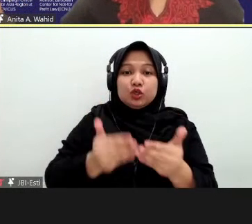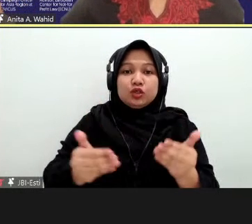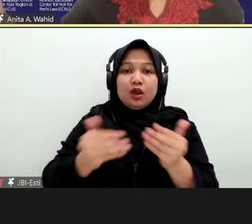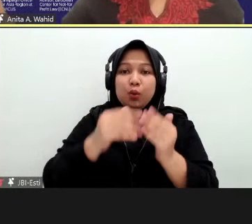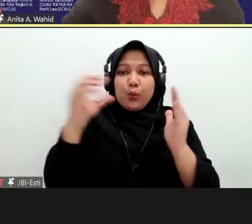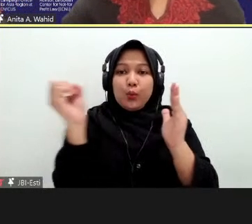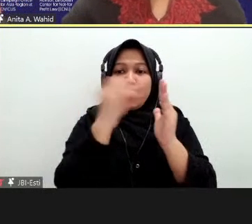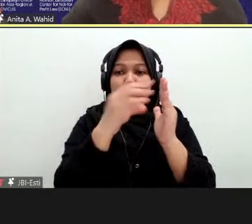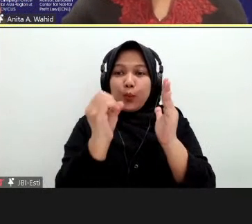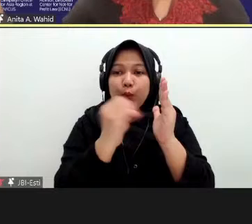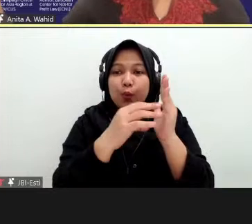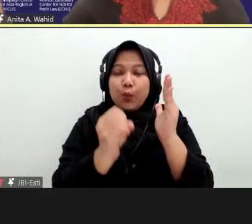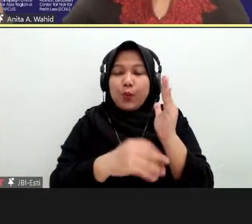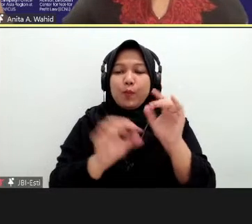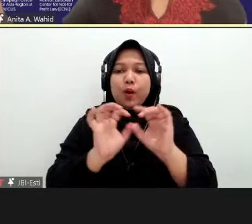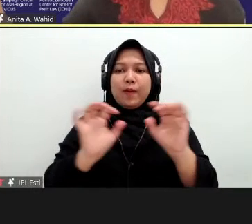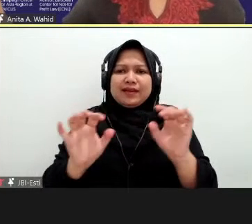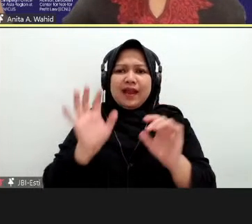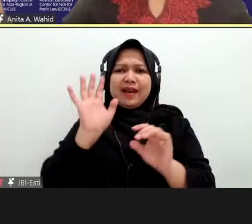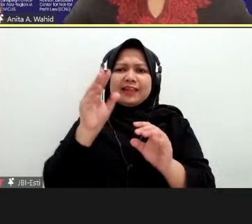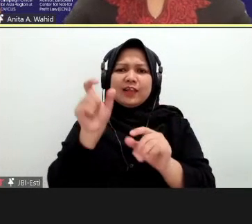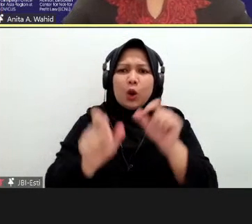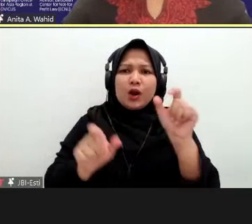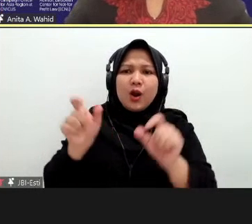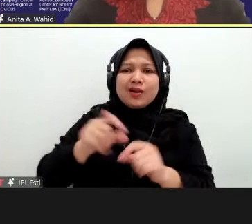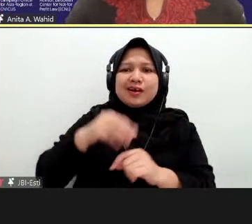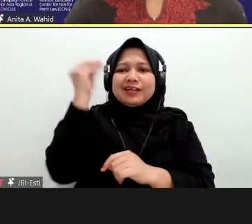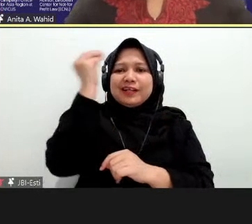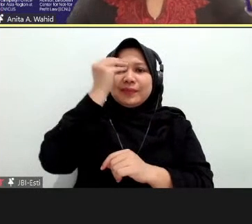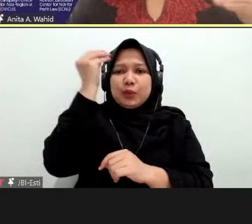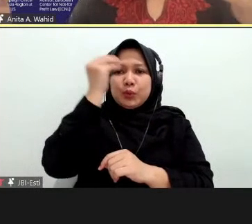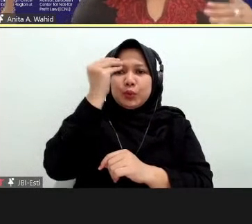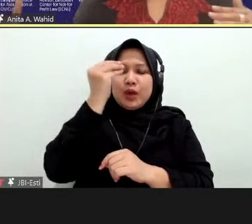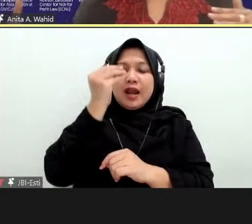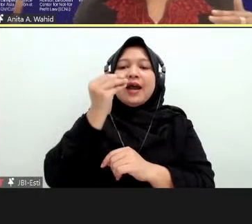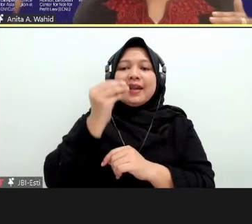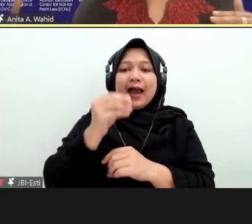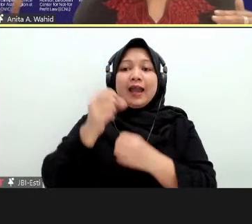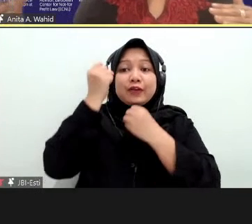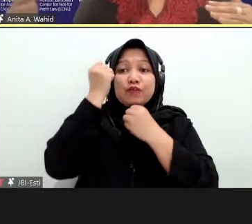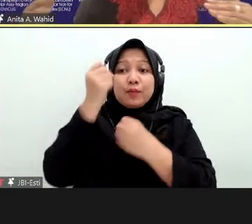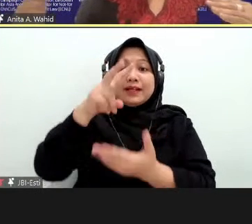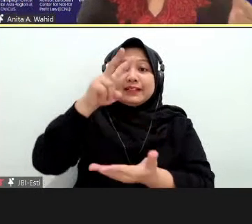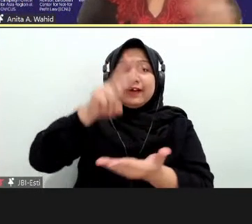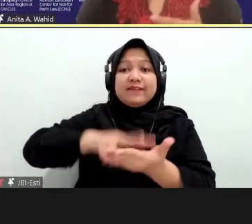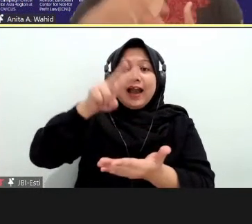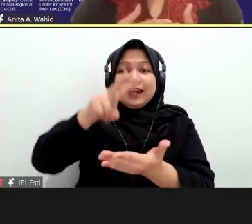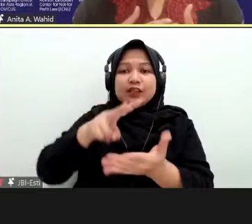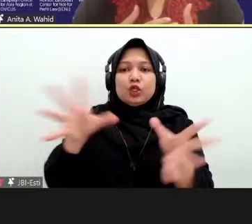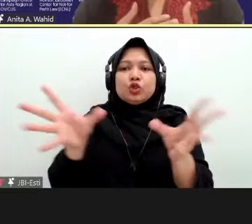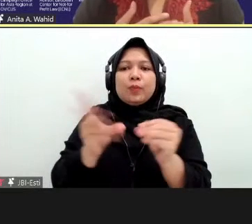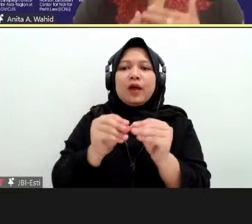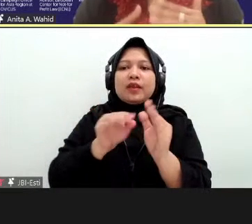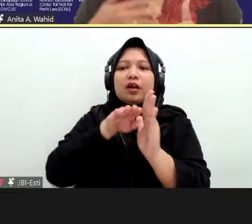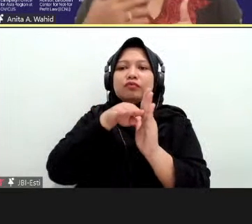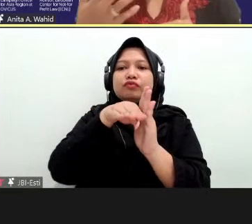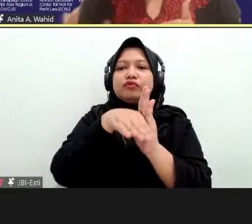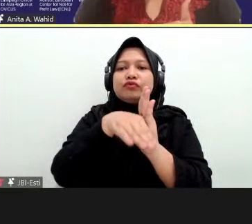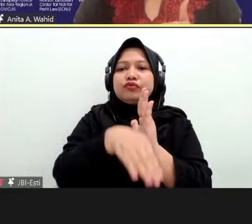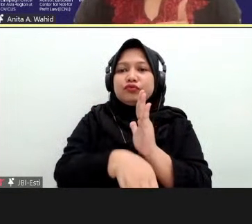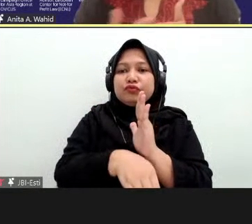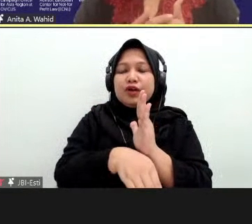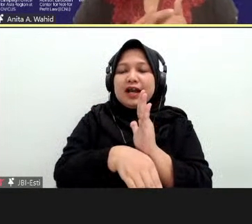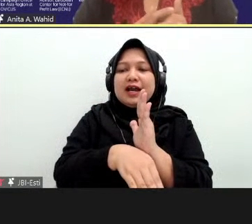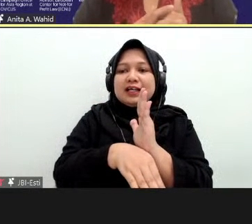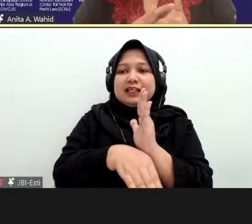the social media, the more the merrier of those disinformations it will decrease the quality and